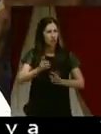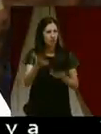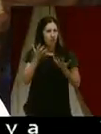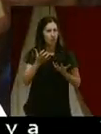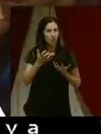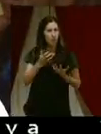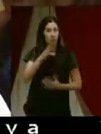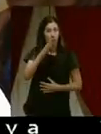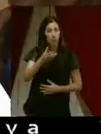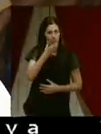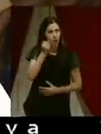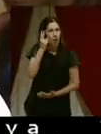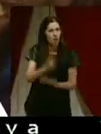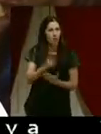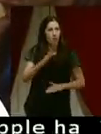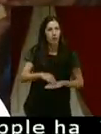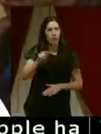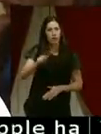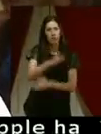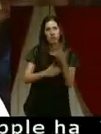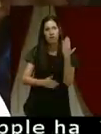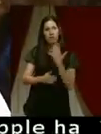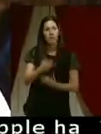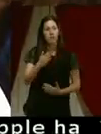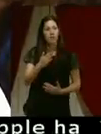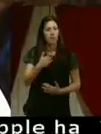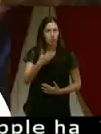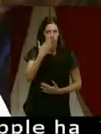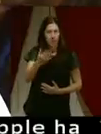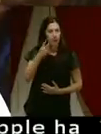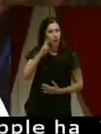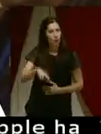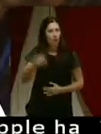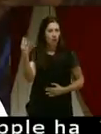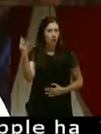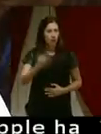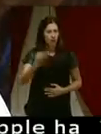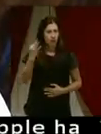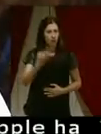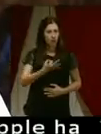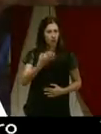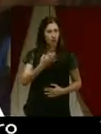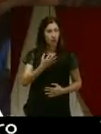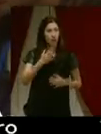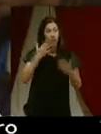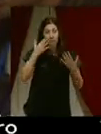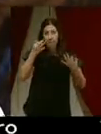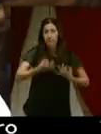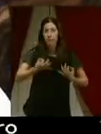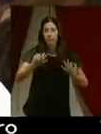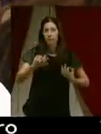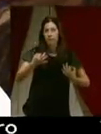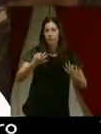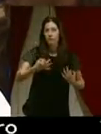other type of impairments or disability, because Apple really fostered this, and not acknowledging it would be really unfair.